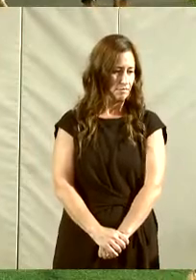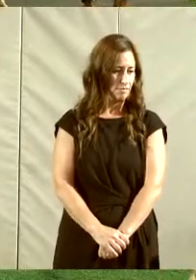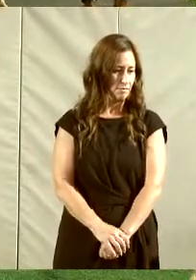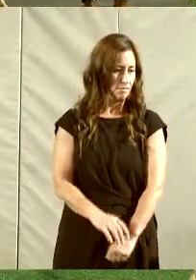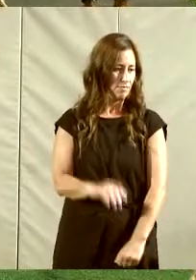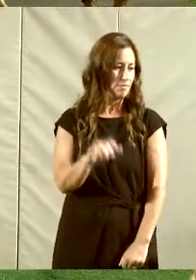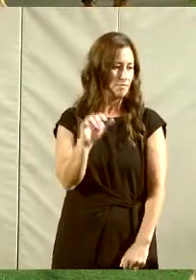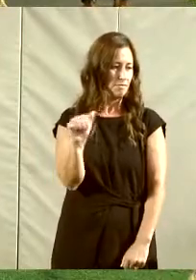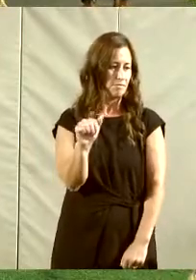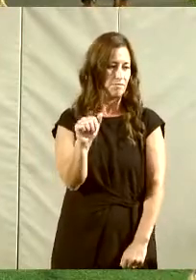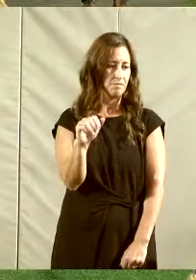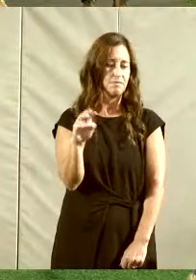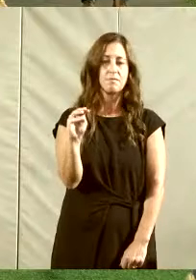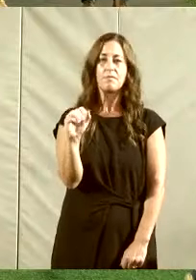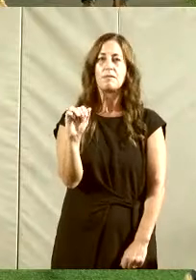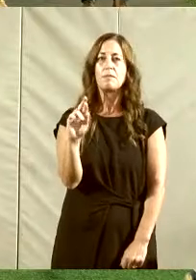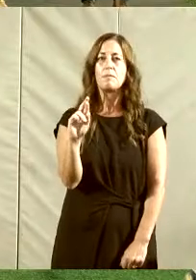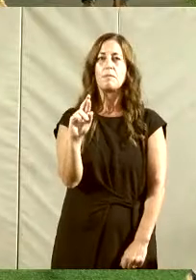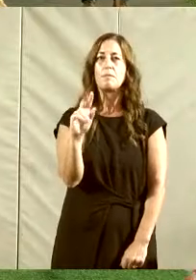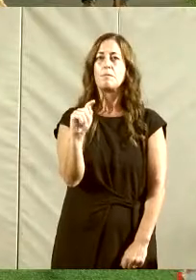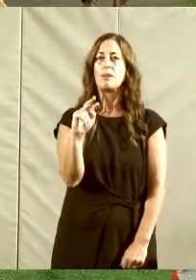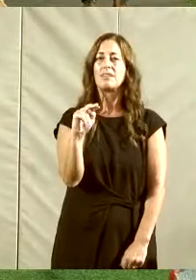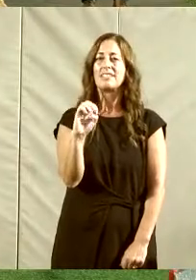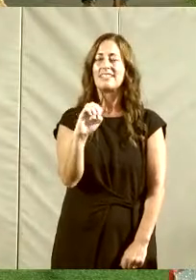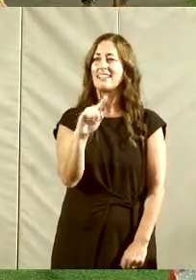Angel Martinez.